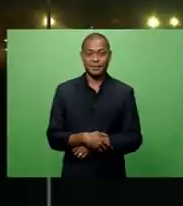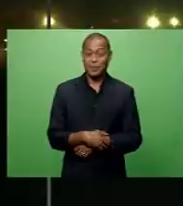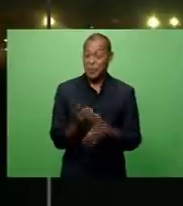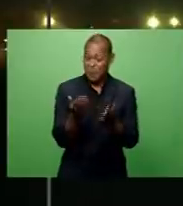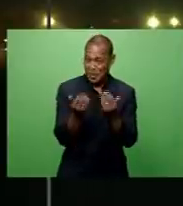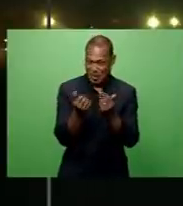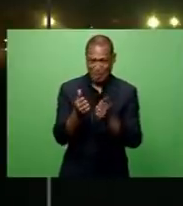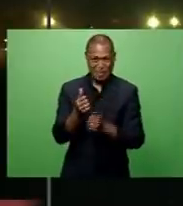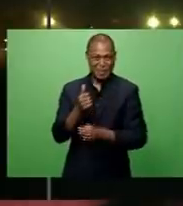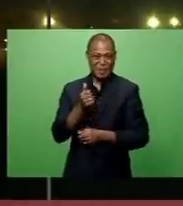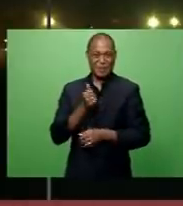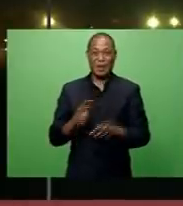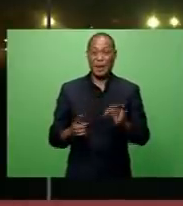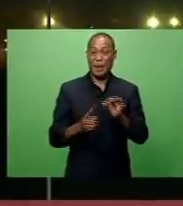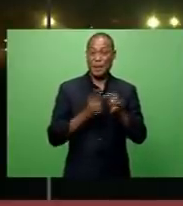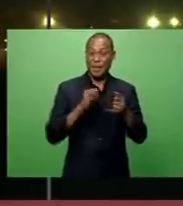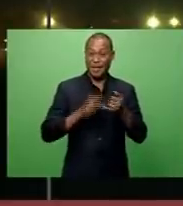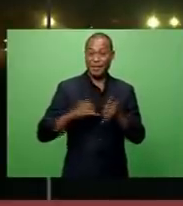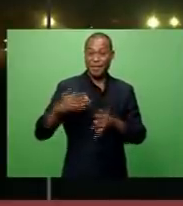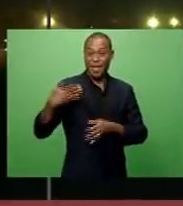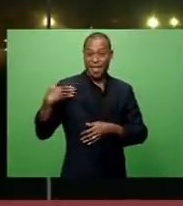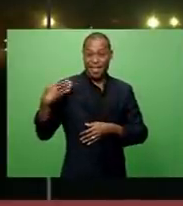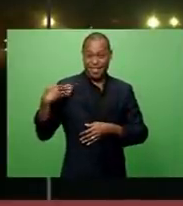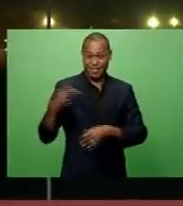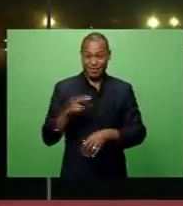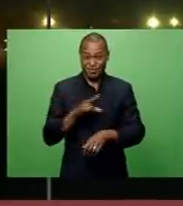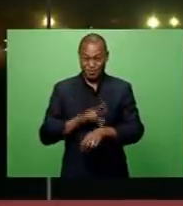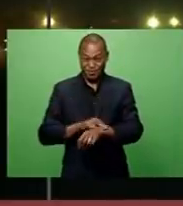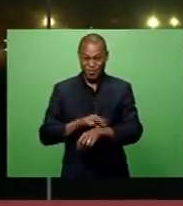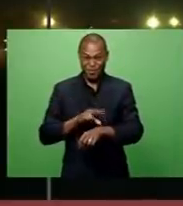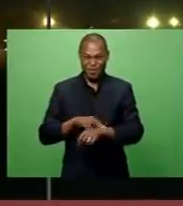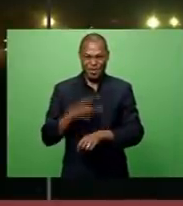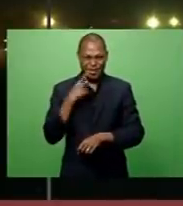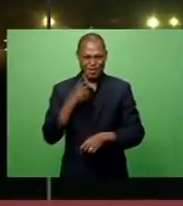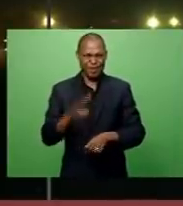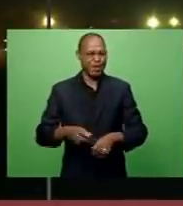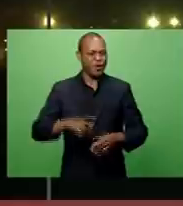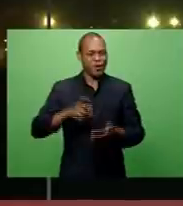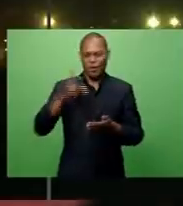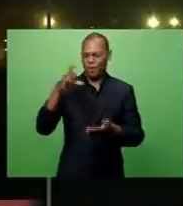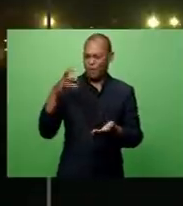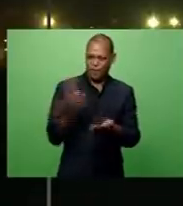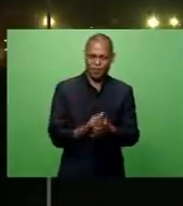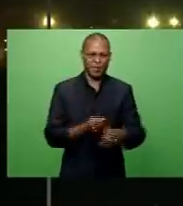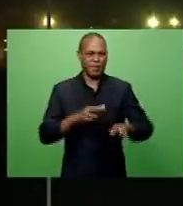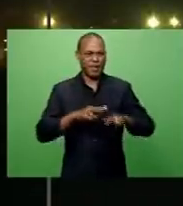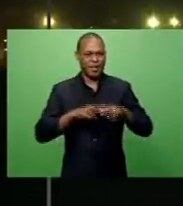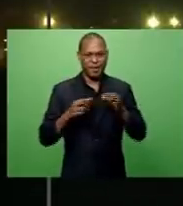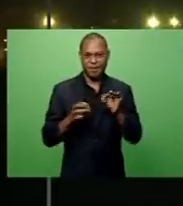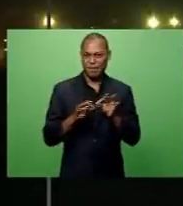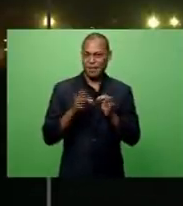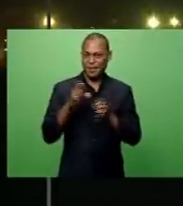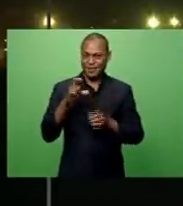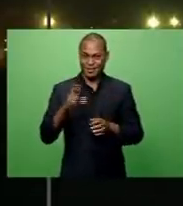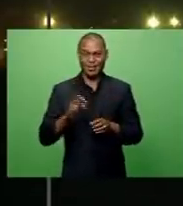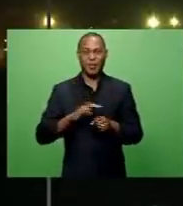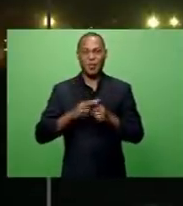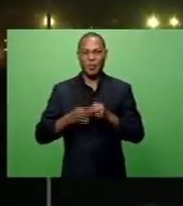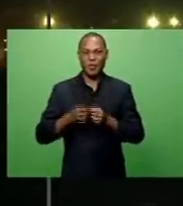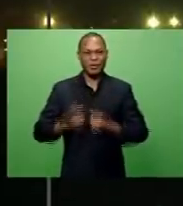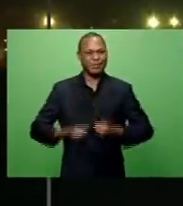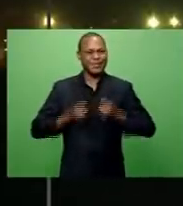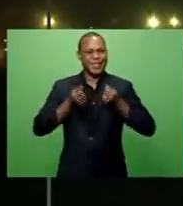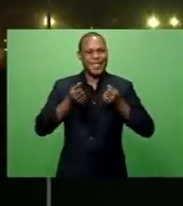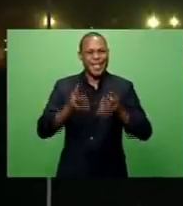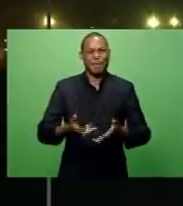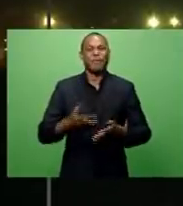Welcome back. Permanent Secretary for Health, Dr. James Fong, has today confirmed to FBC News that Fiji has been offered AstraZeneca